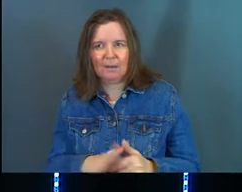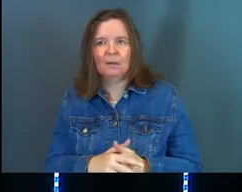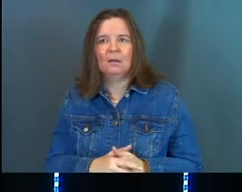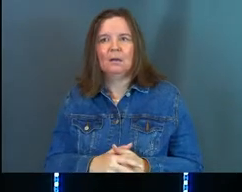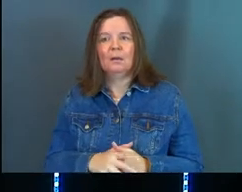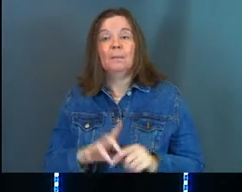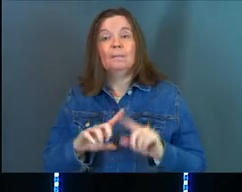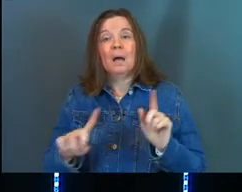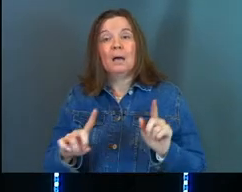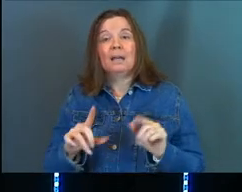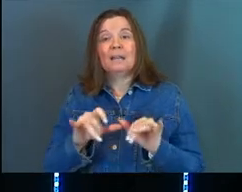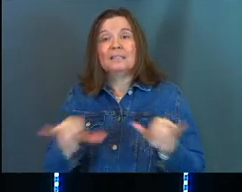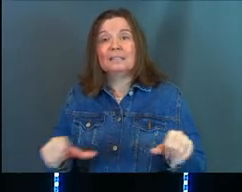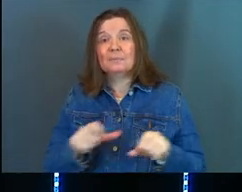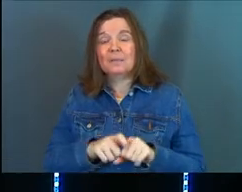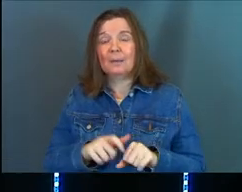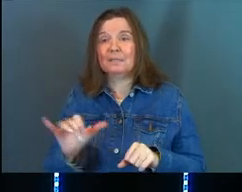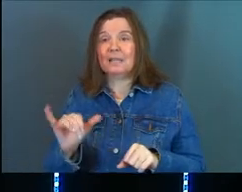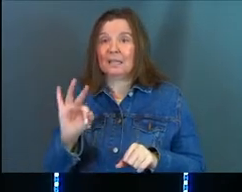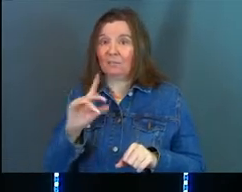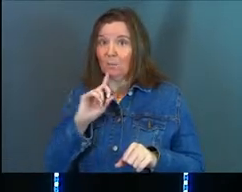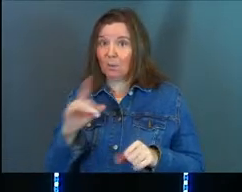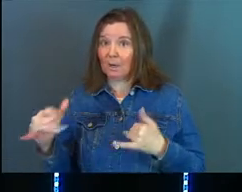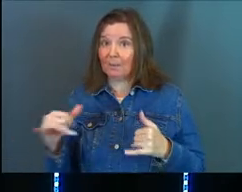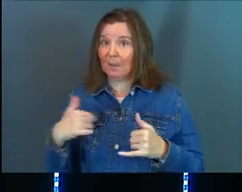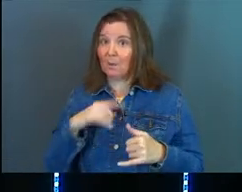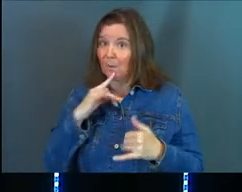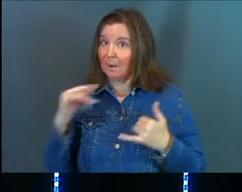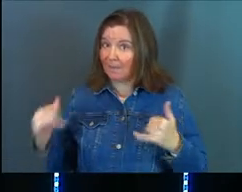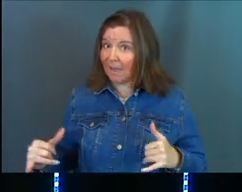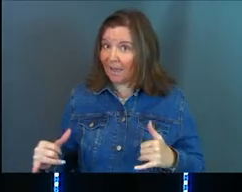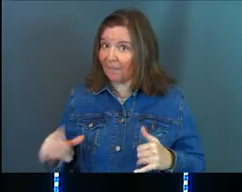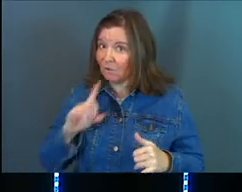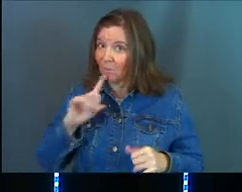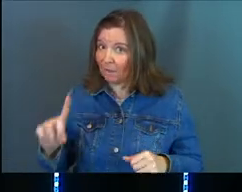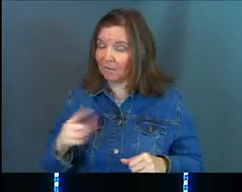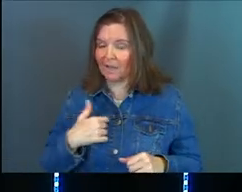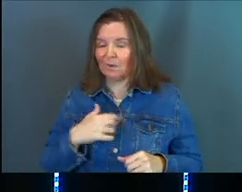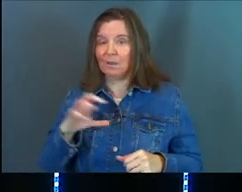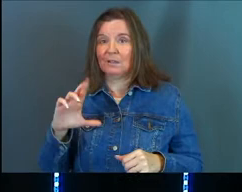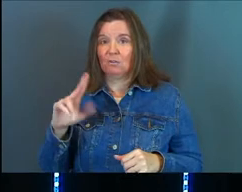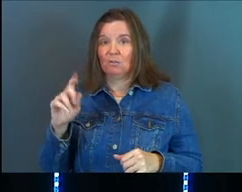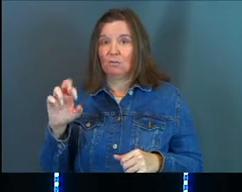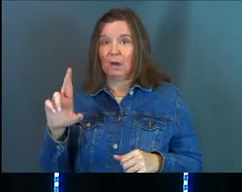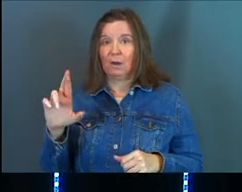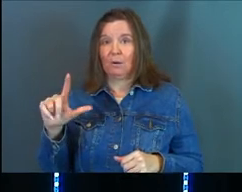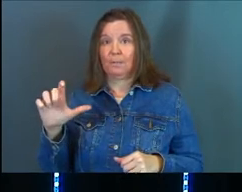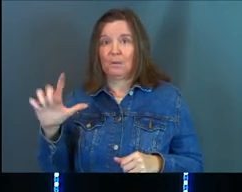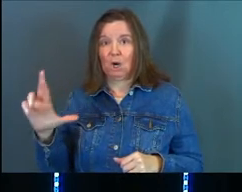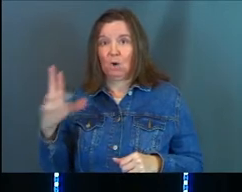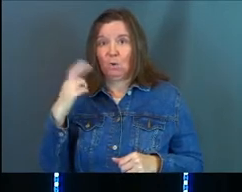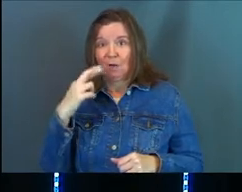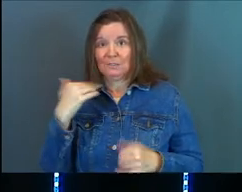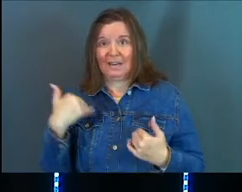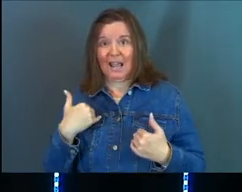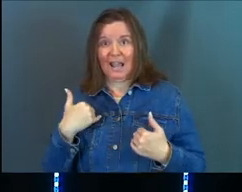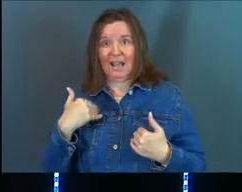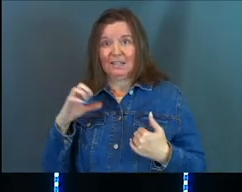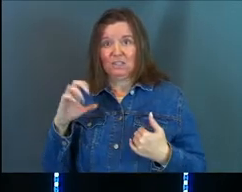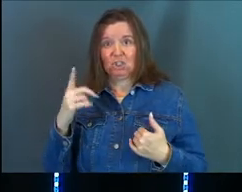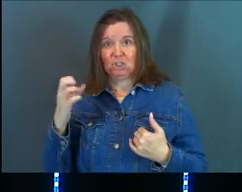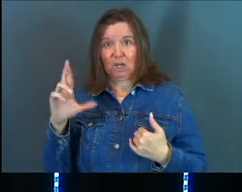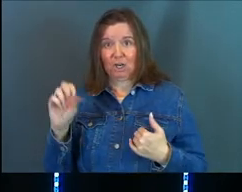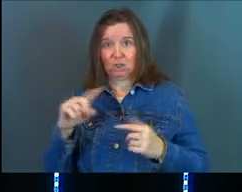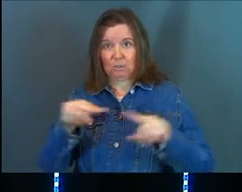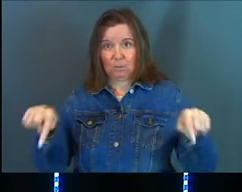that. But at the same time, it's like, if we were going to play, we were going to play. And it's like, you know, Cracker Barrel's always got a checkers board